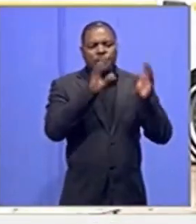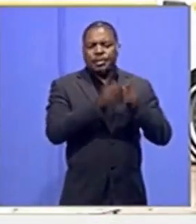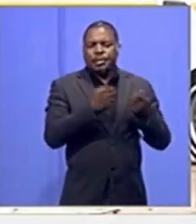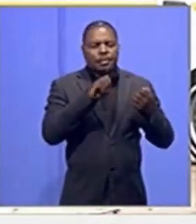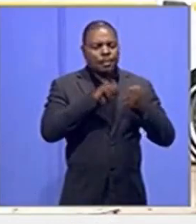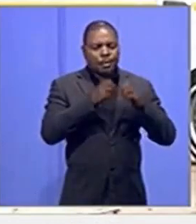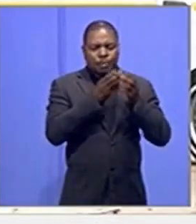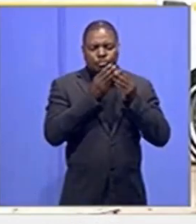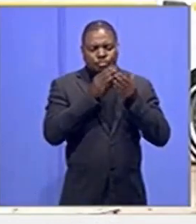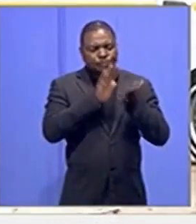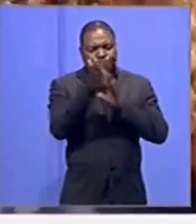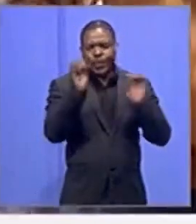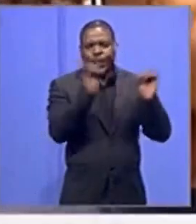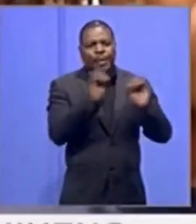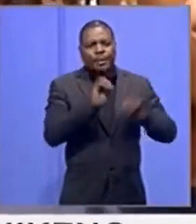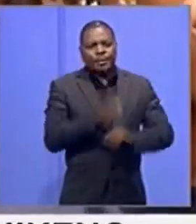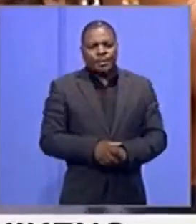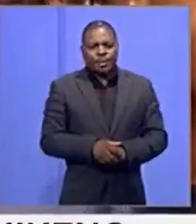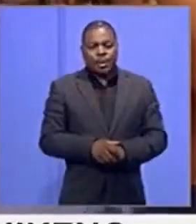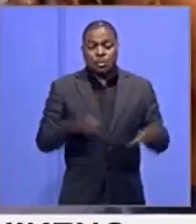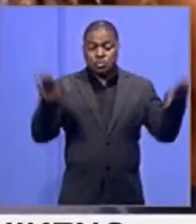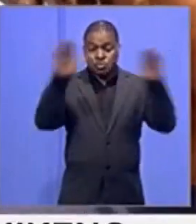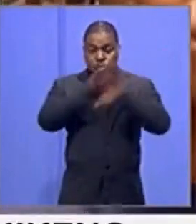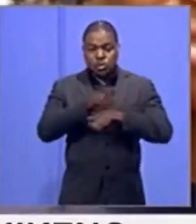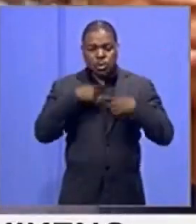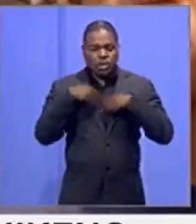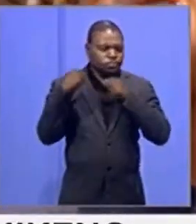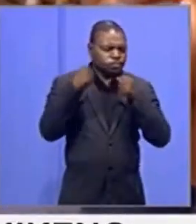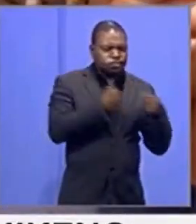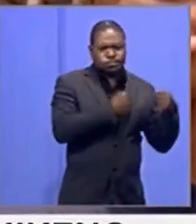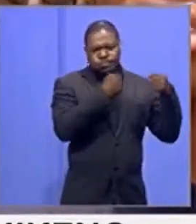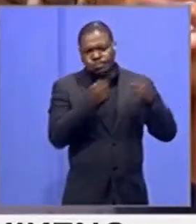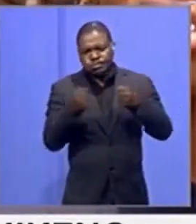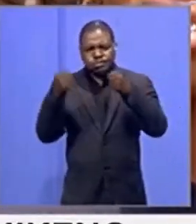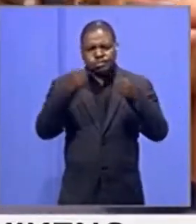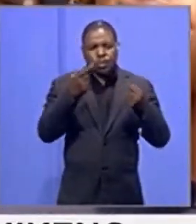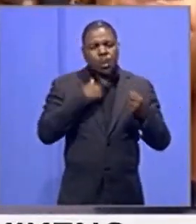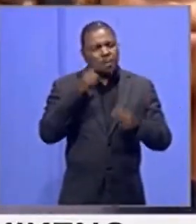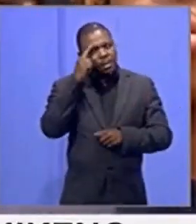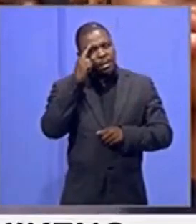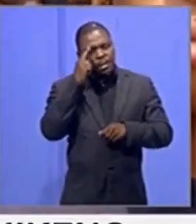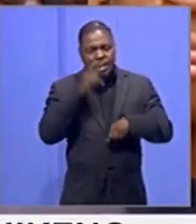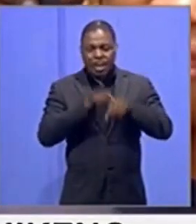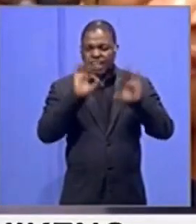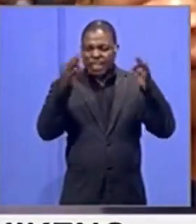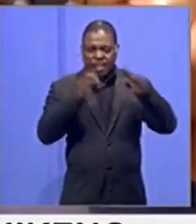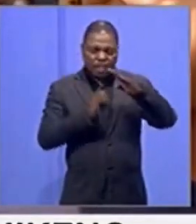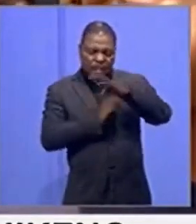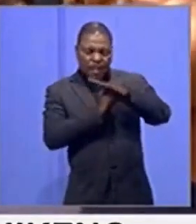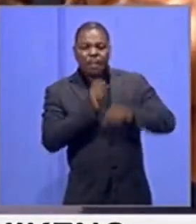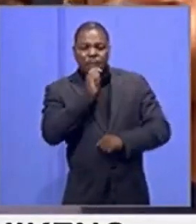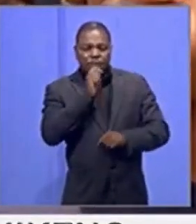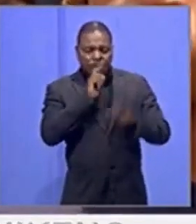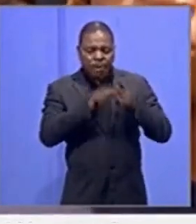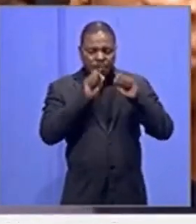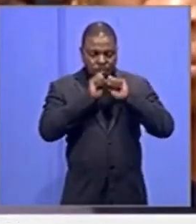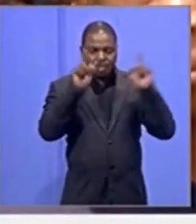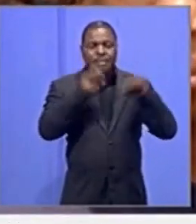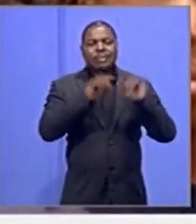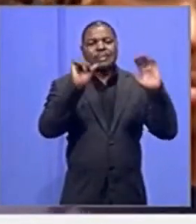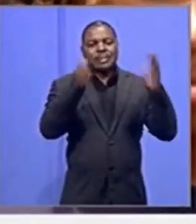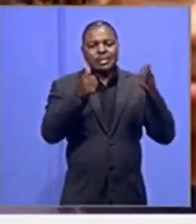e senyegileng go fihlela ha kana a re ntse driver bosigo around robetse ka ma 3 early in the morning then we wake up ra tsoga ka